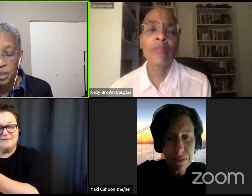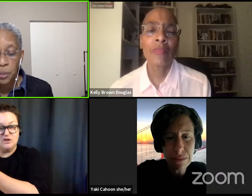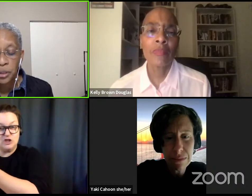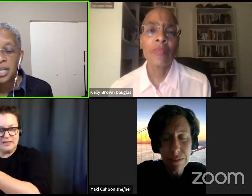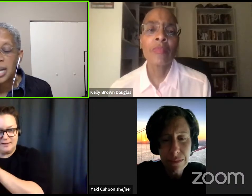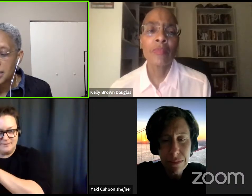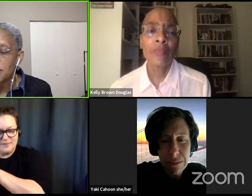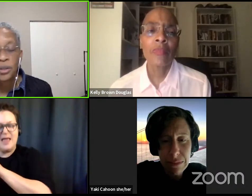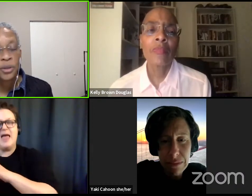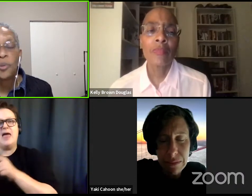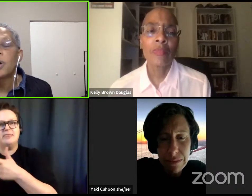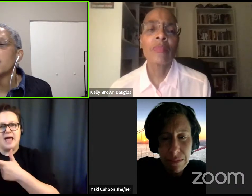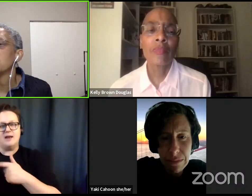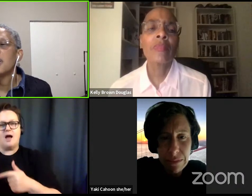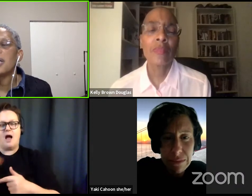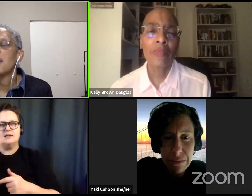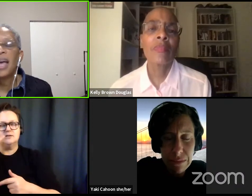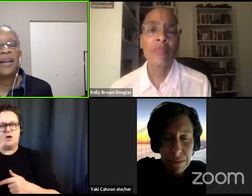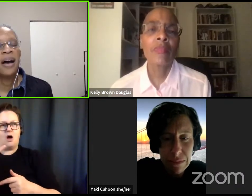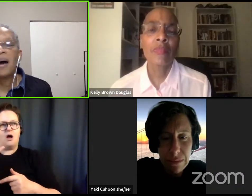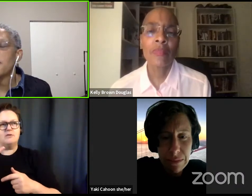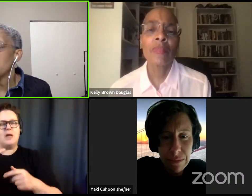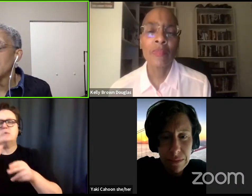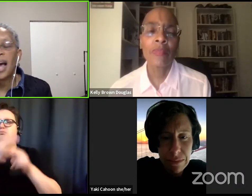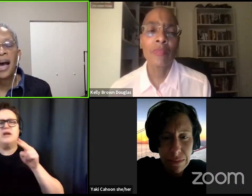tortured and murdered. And I said, there's a new world